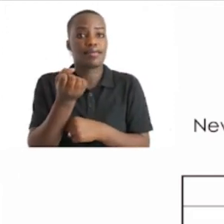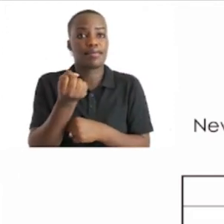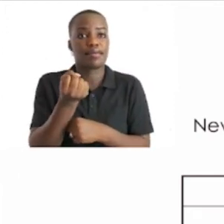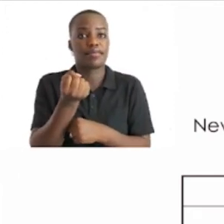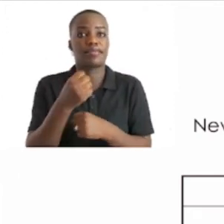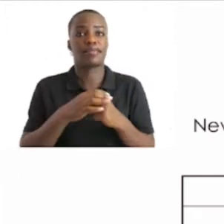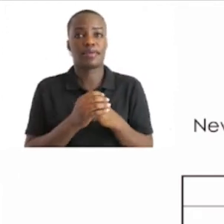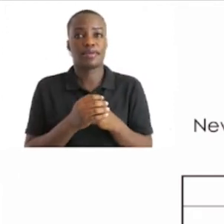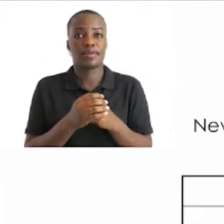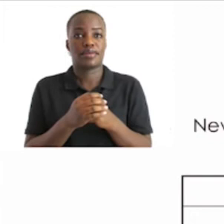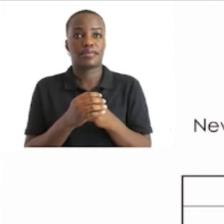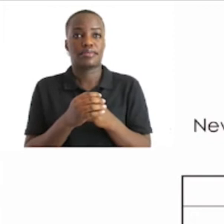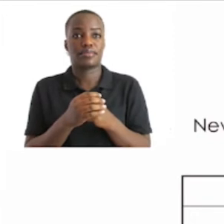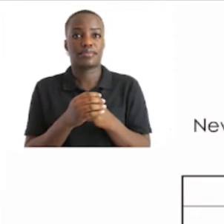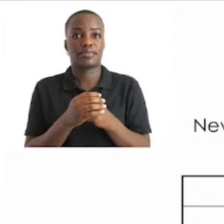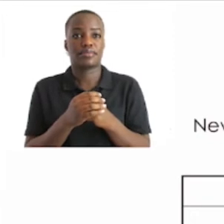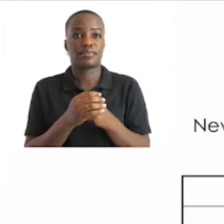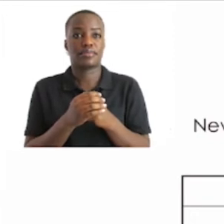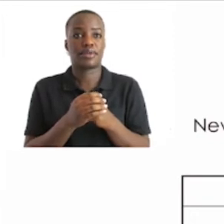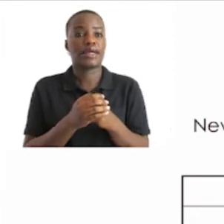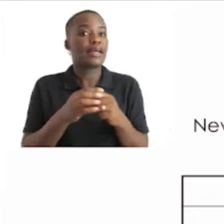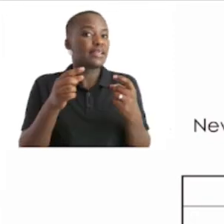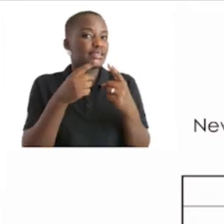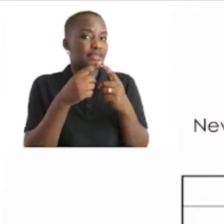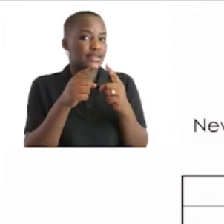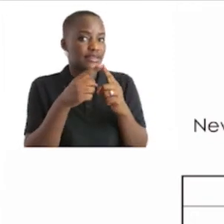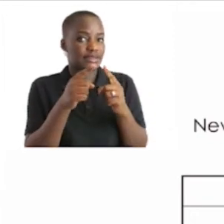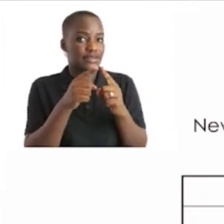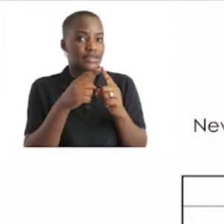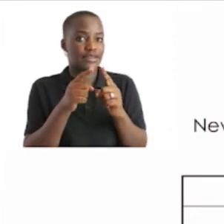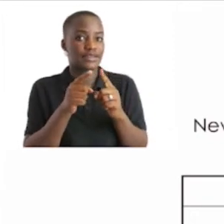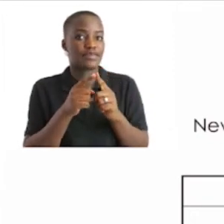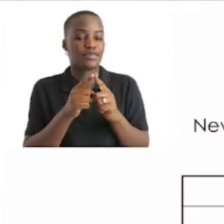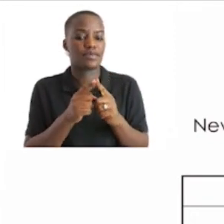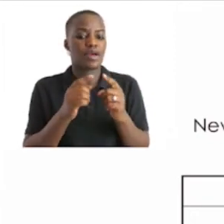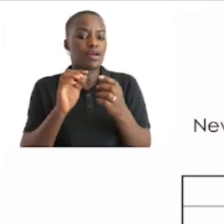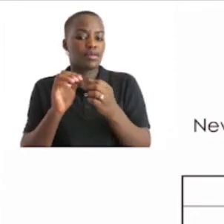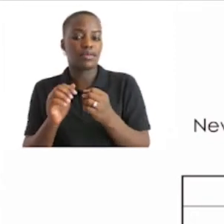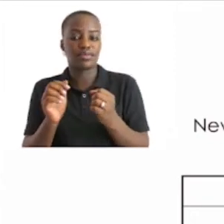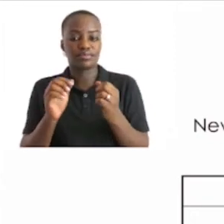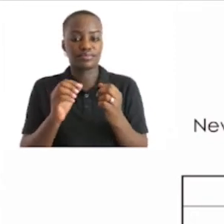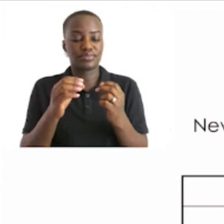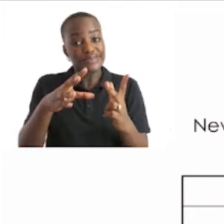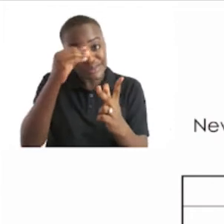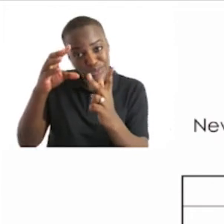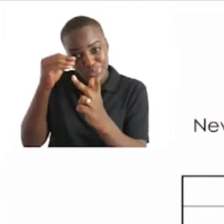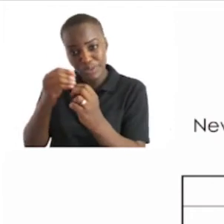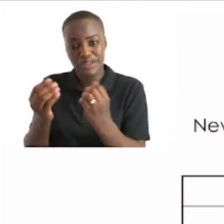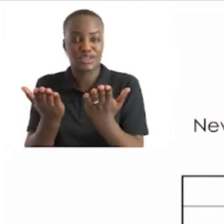told that Navada surveyed her classmates to find out their favorite subject in